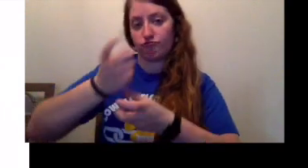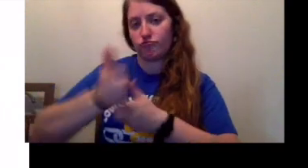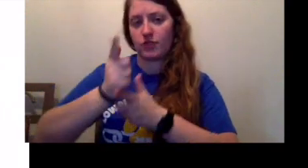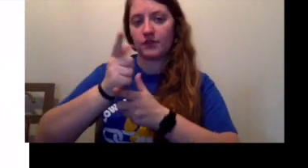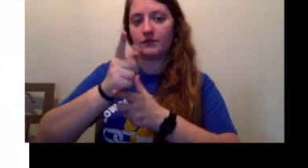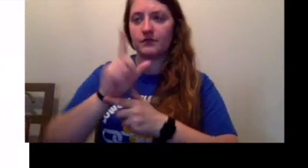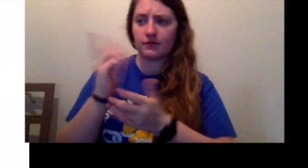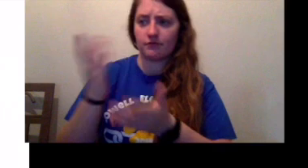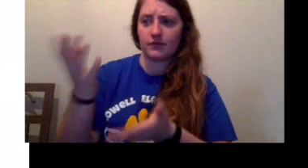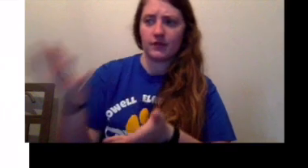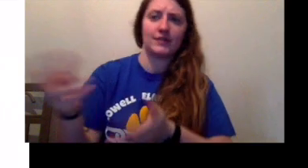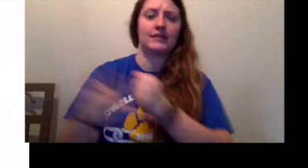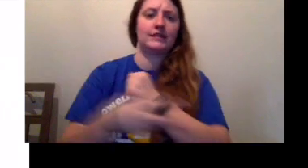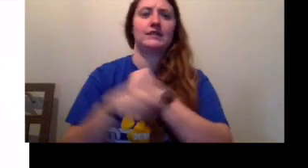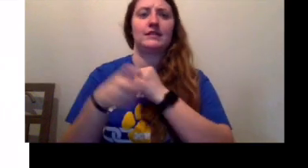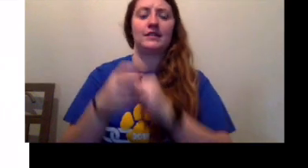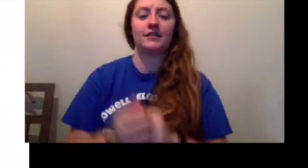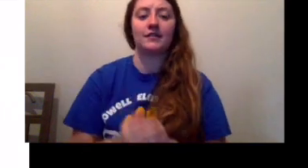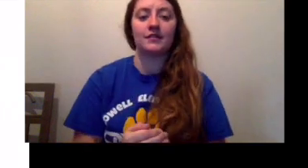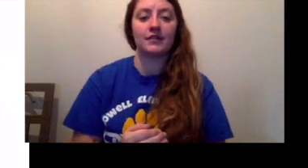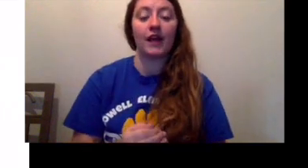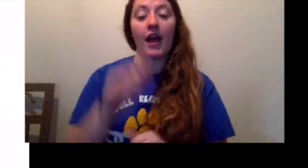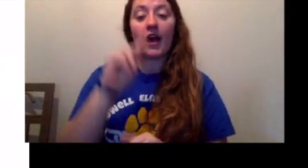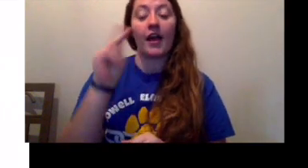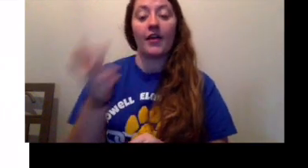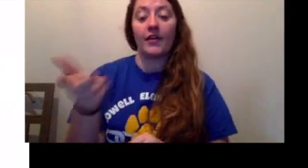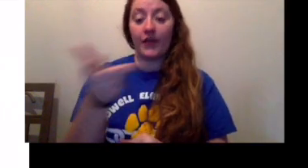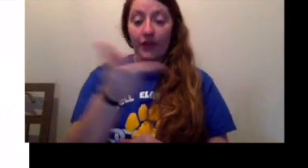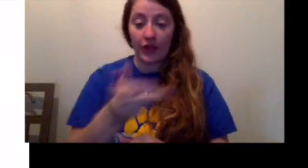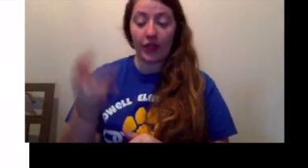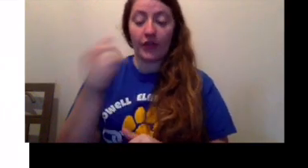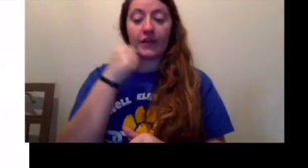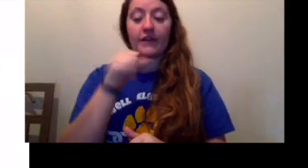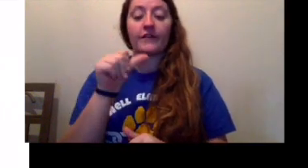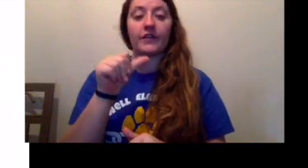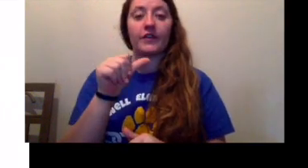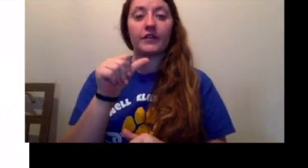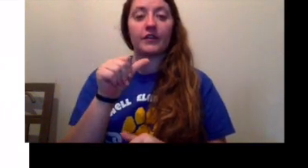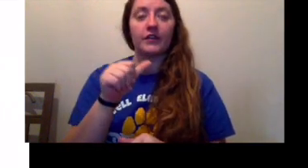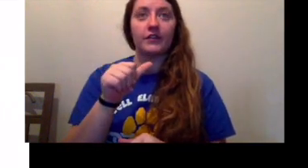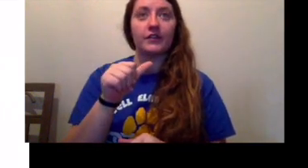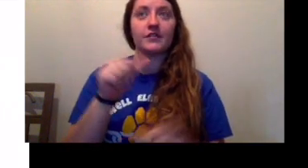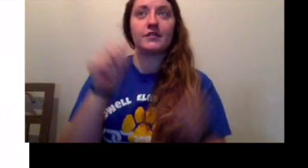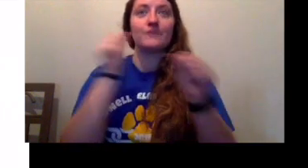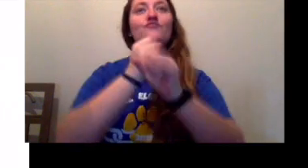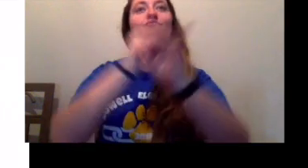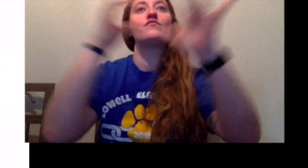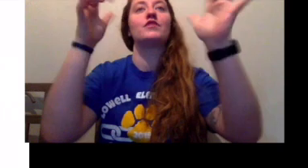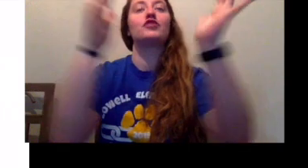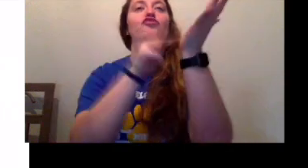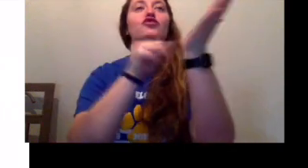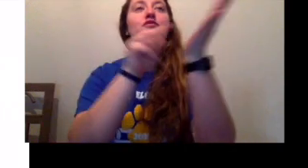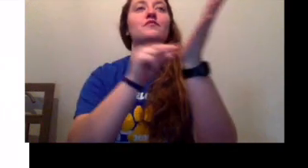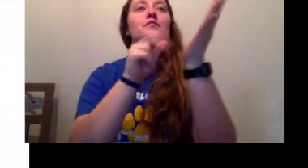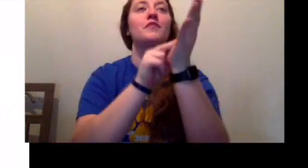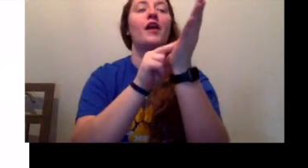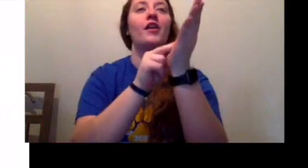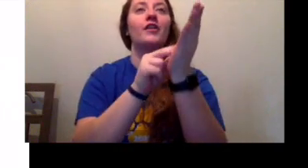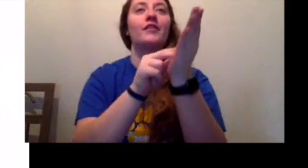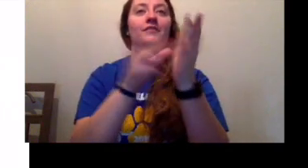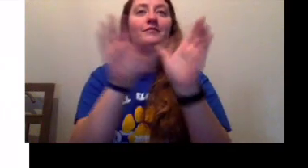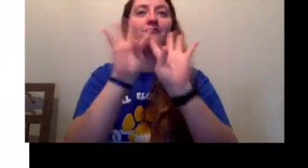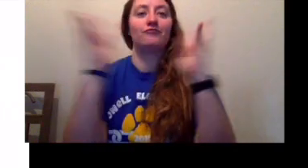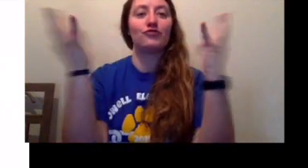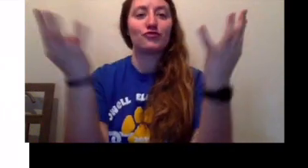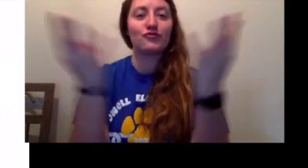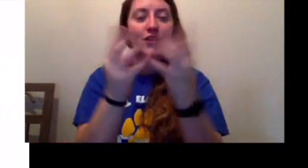Kirsty joined their mother as the three of them pictured a mound of frightened butter under military arrest. The kitten darted away when Kirsty's